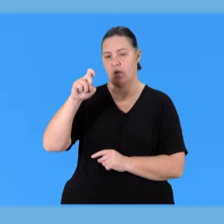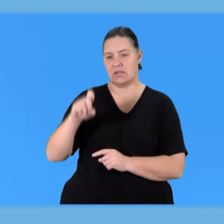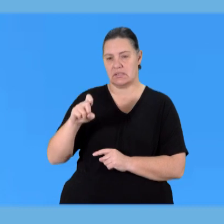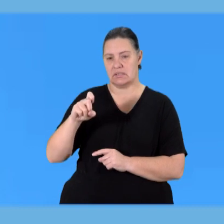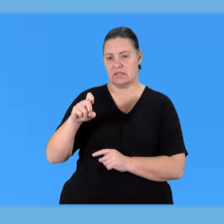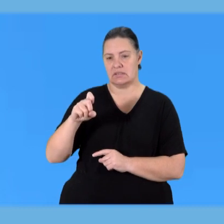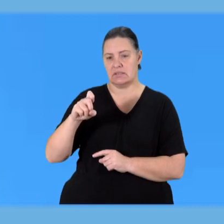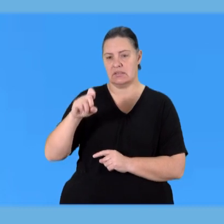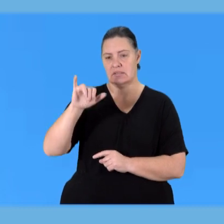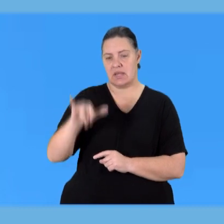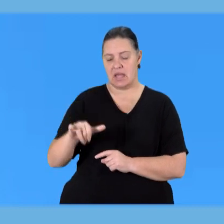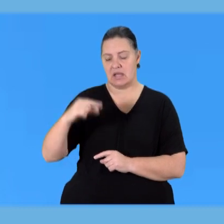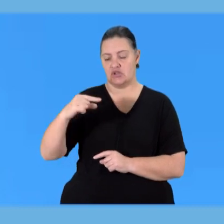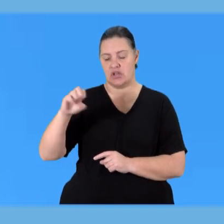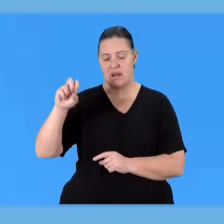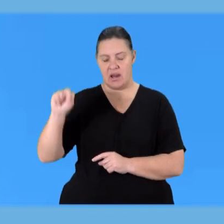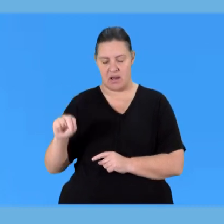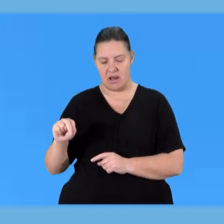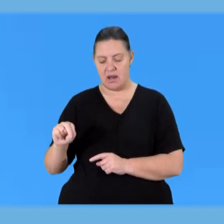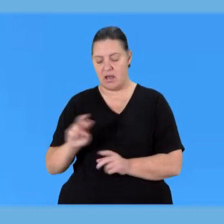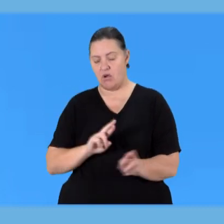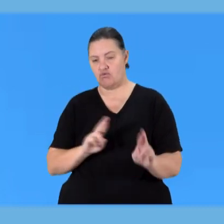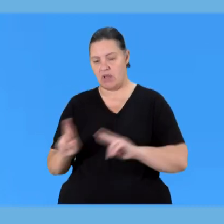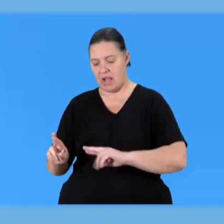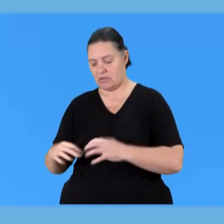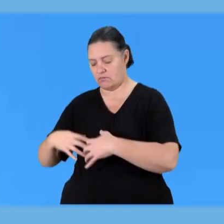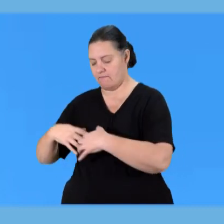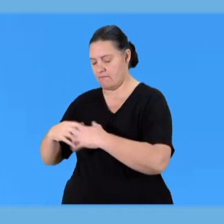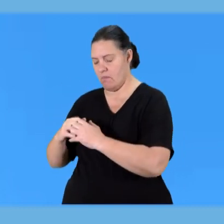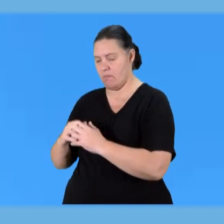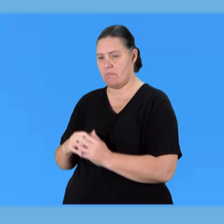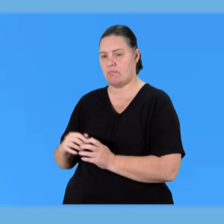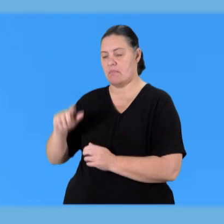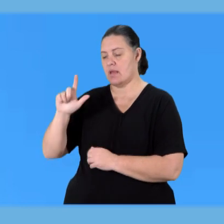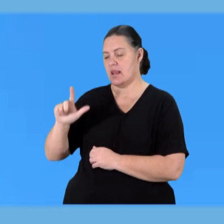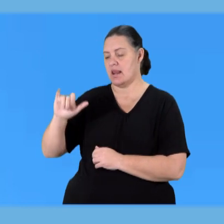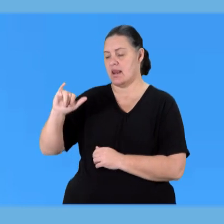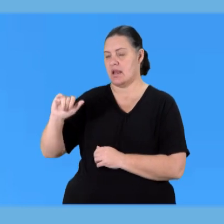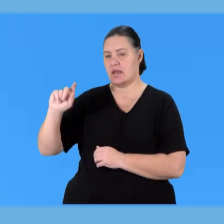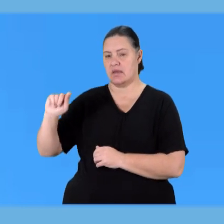plus oxygen will react to form